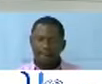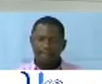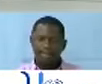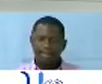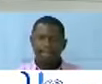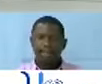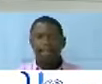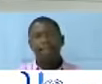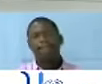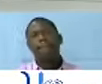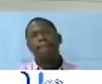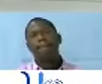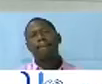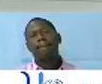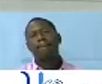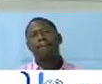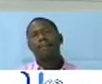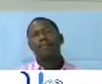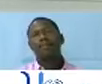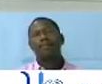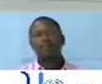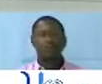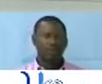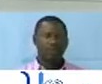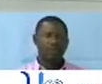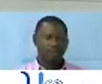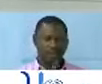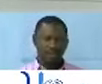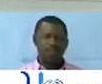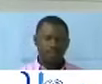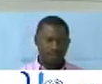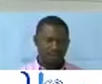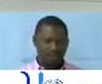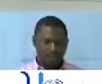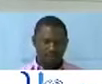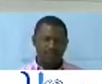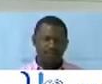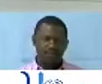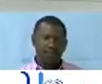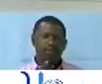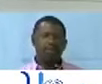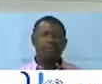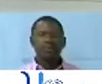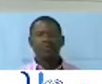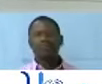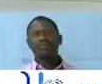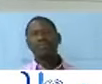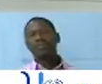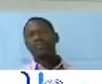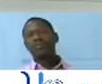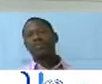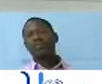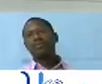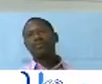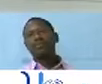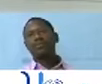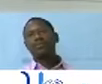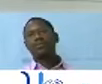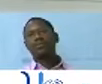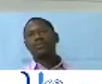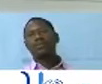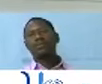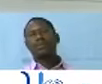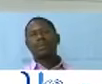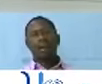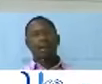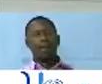até bobu. Another example I can give you is benen misal bi mala mëna jox moy the Moses